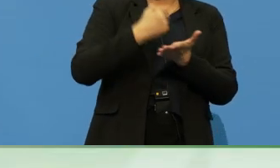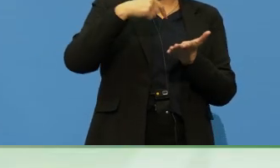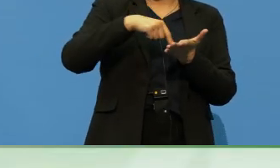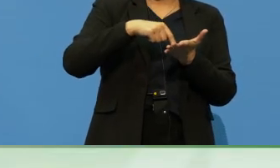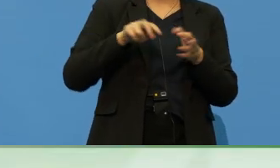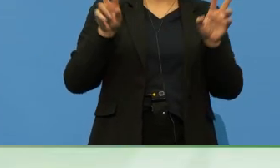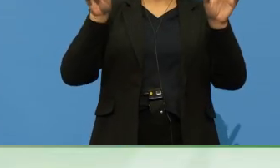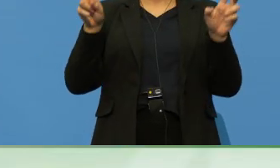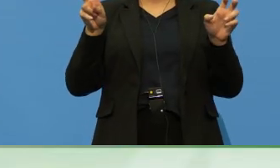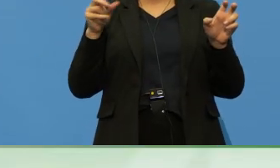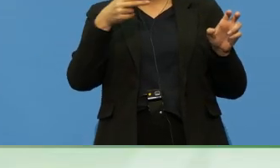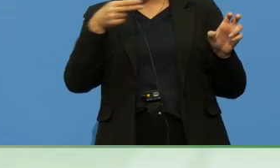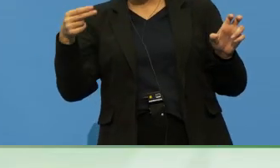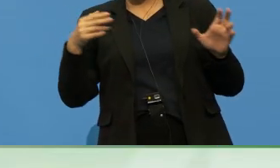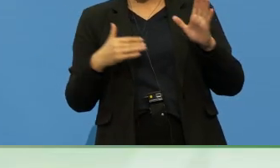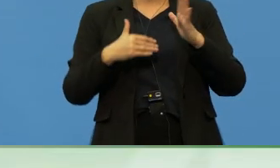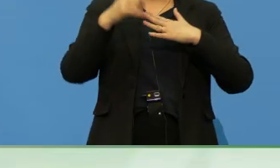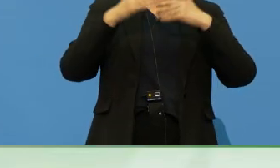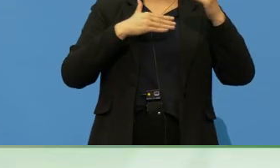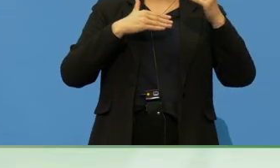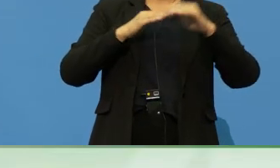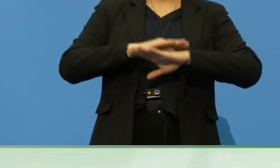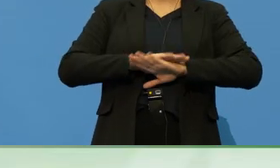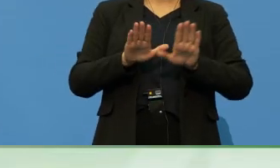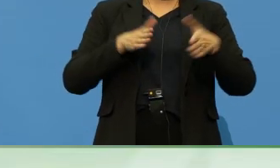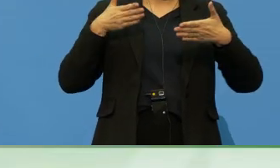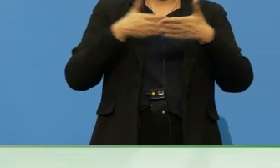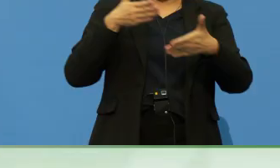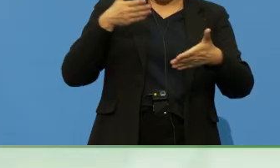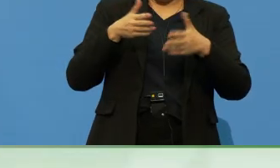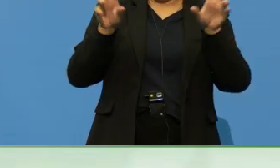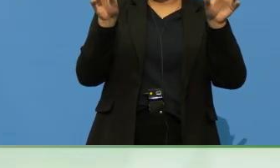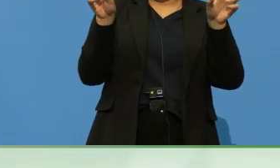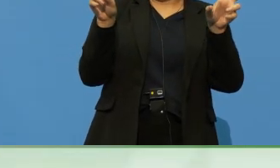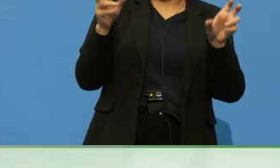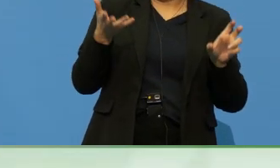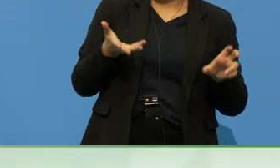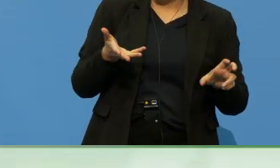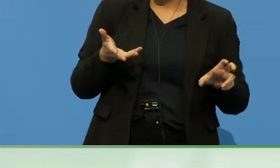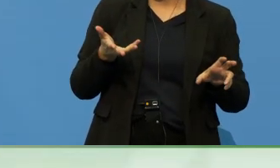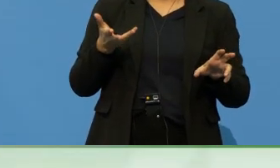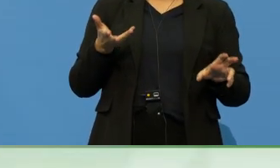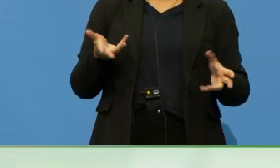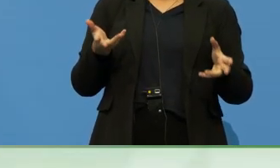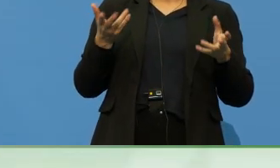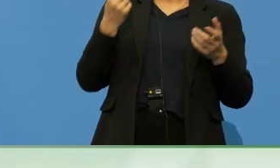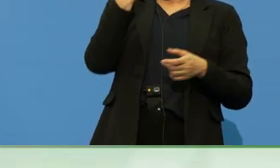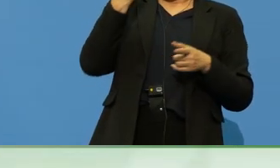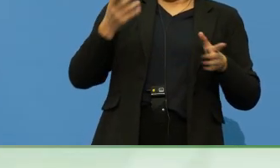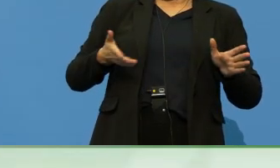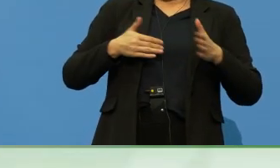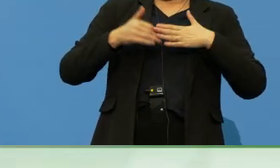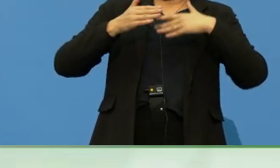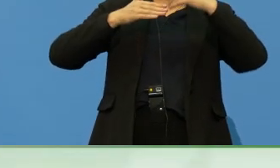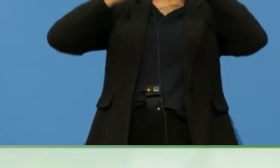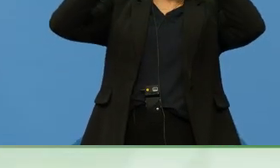Barriers. So we have to make it without barriers for a widest group of people possible. So that's